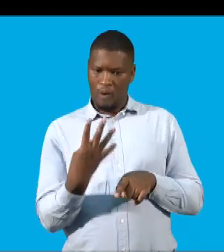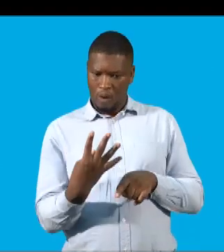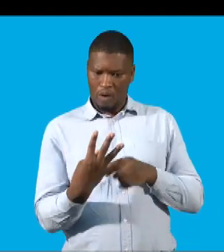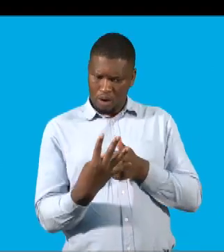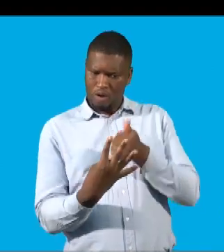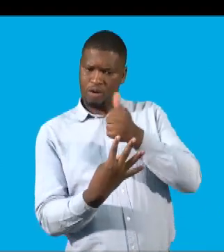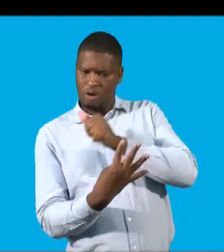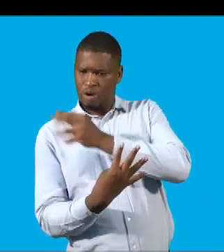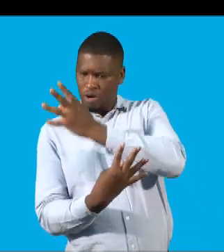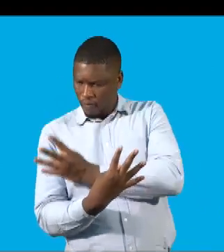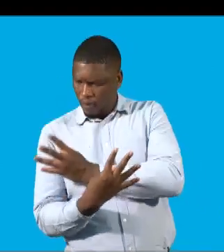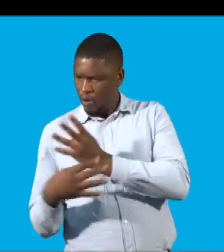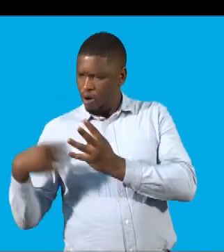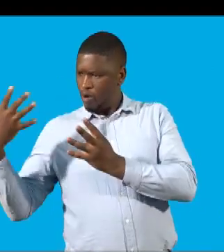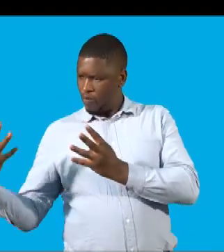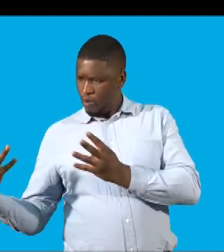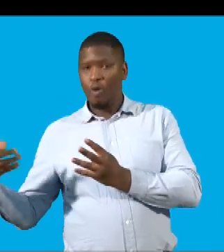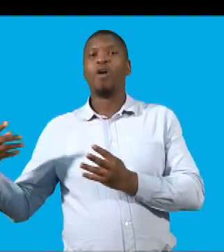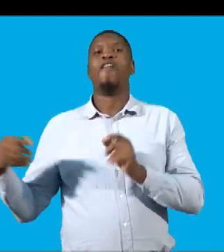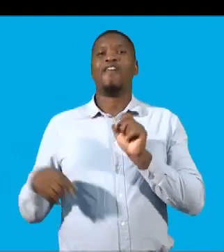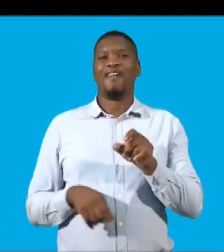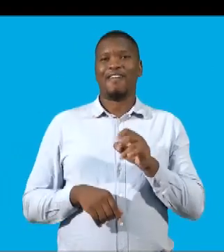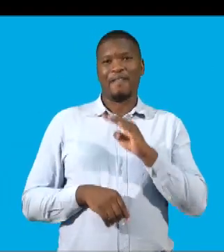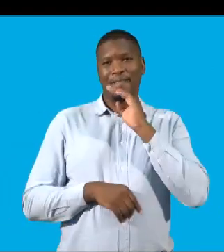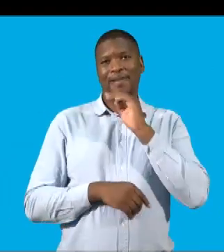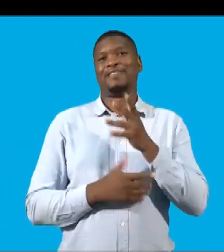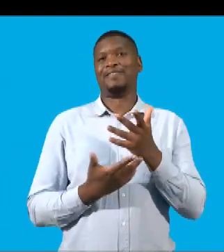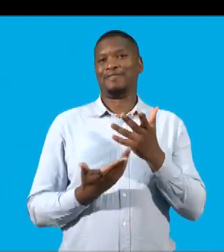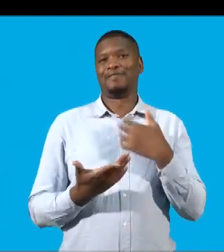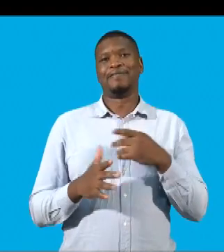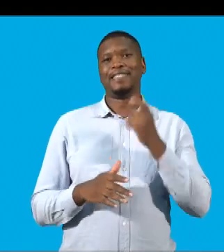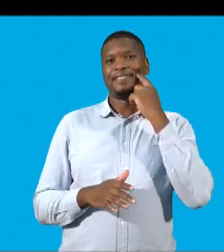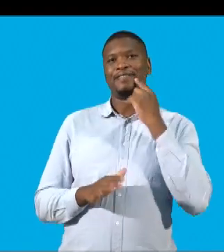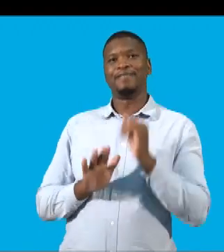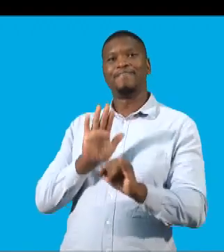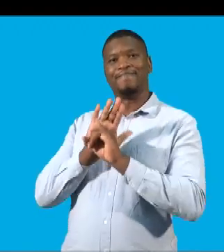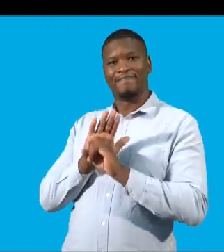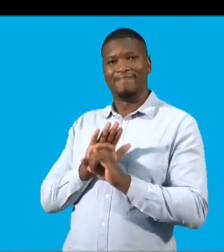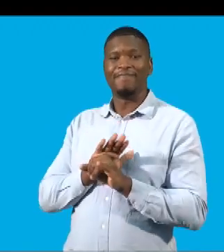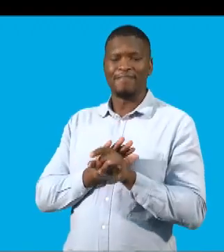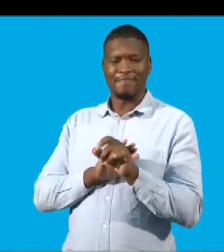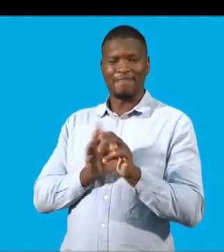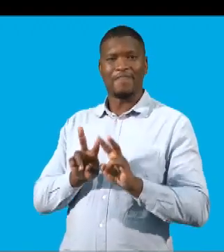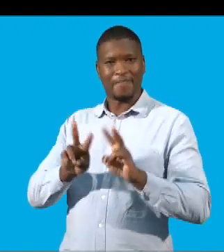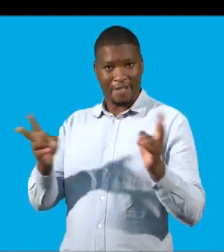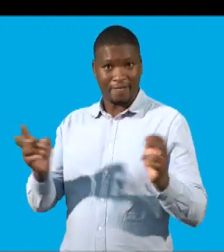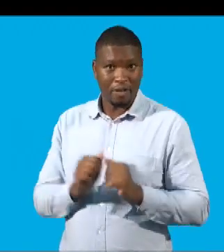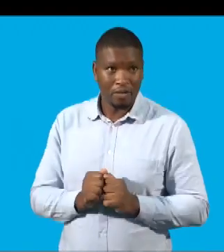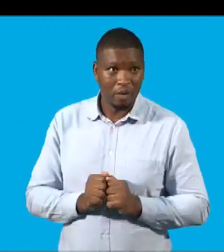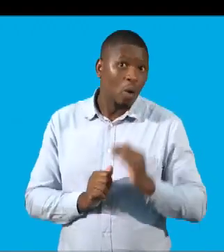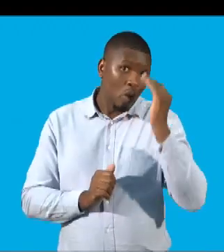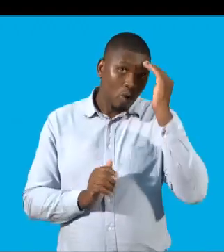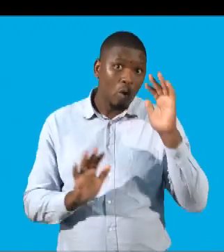And again, 15 minus 11, that is also a 4. So that is a common difference.